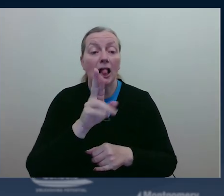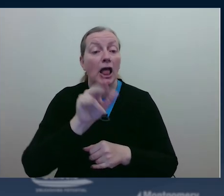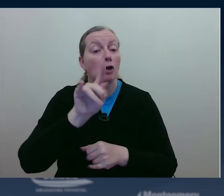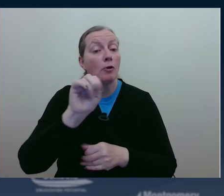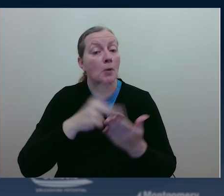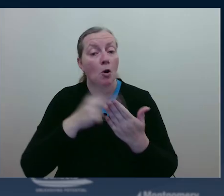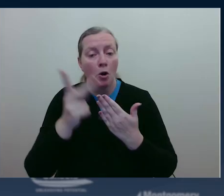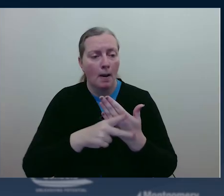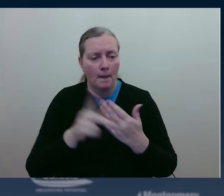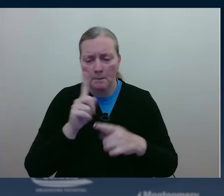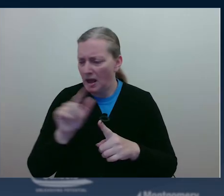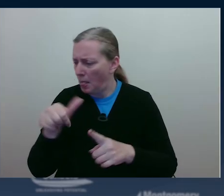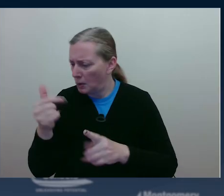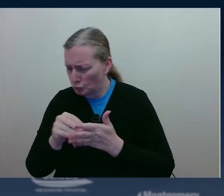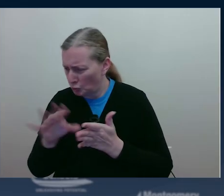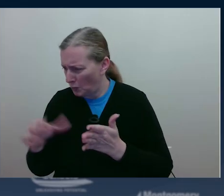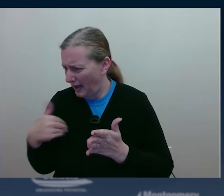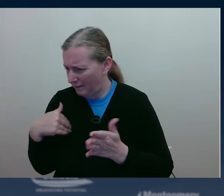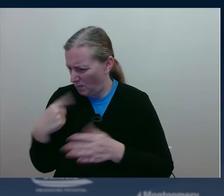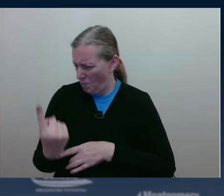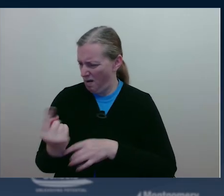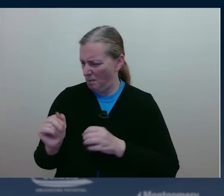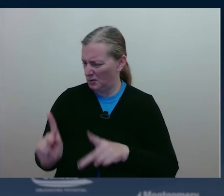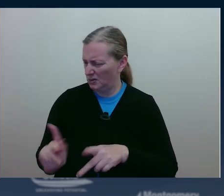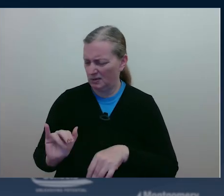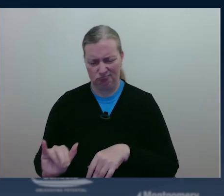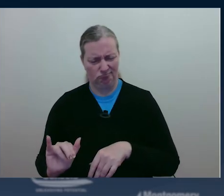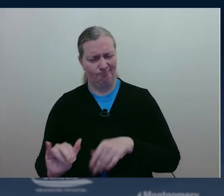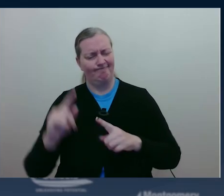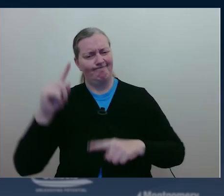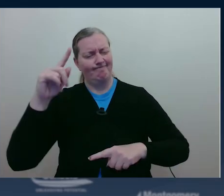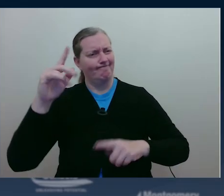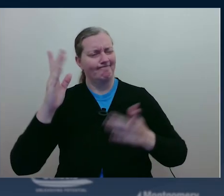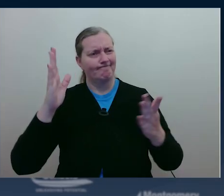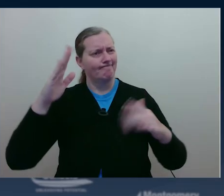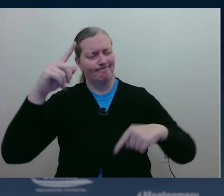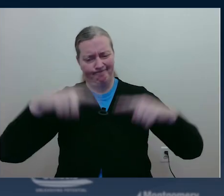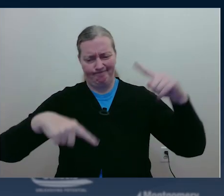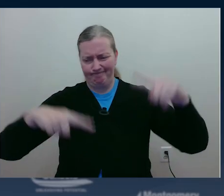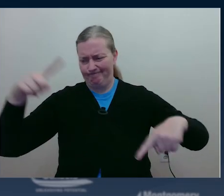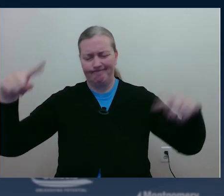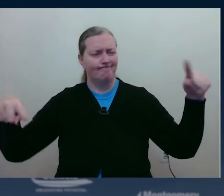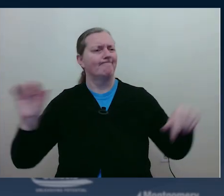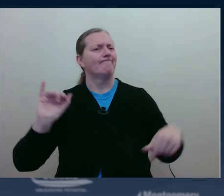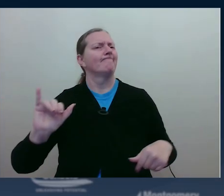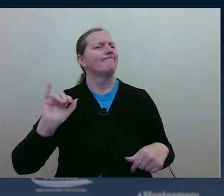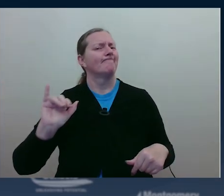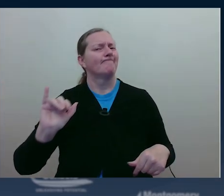the evidence that has informed our work thus far. Next slide, please.